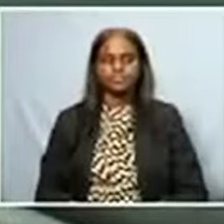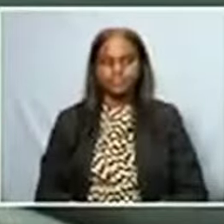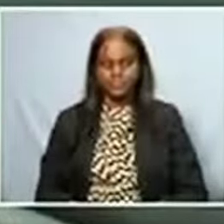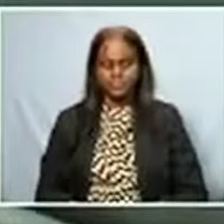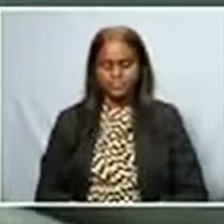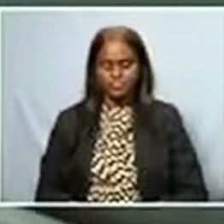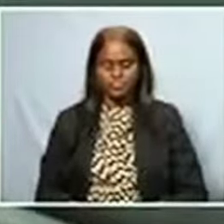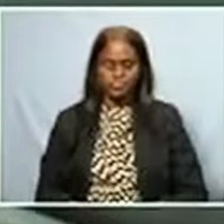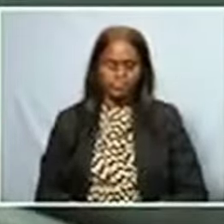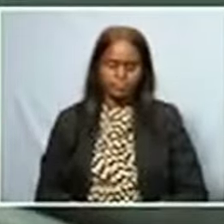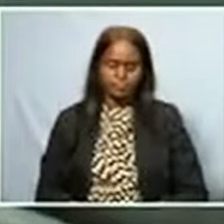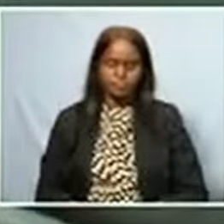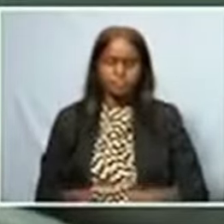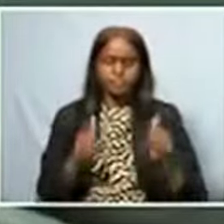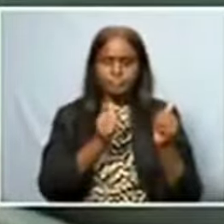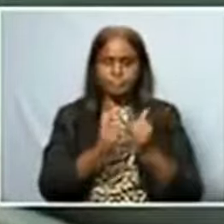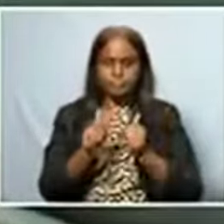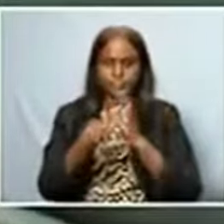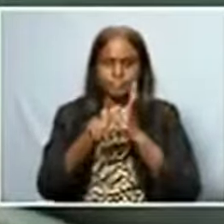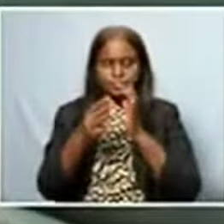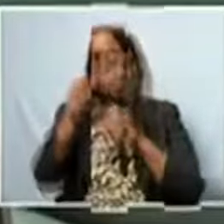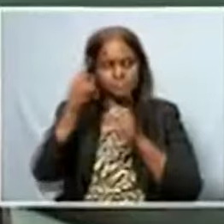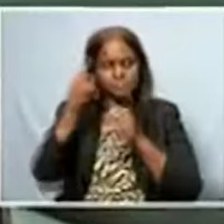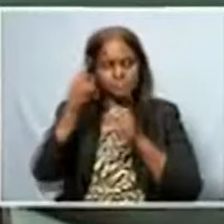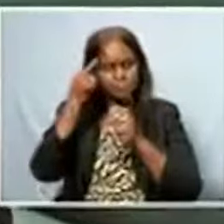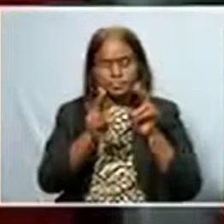The acting leader of government business to respond.